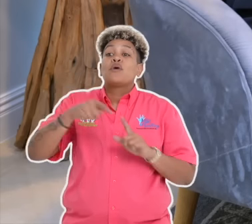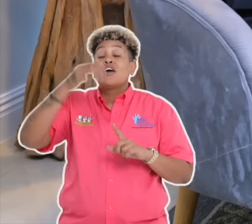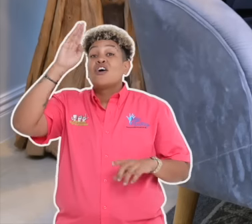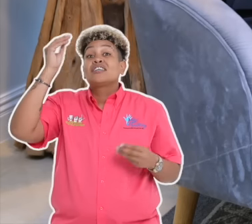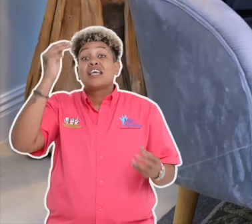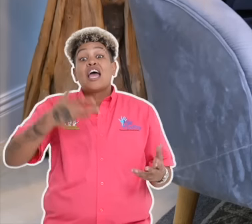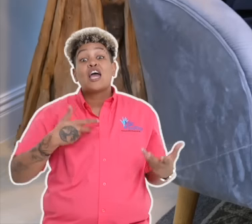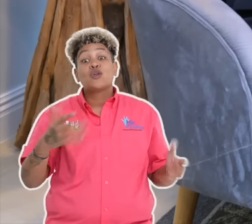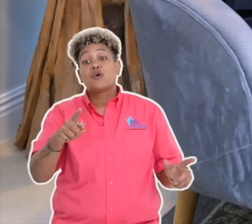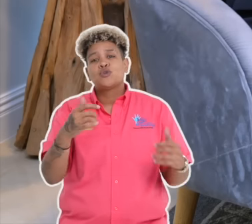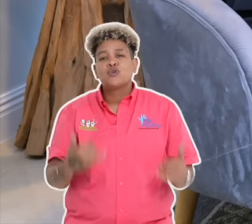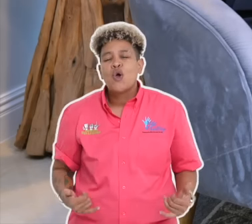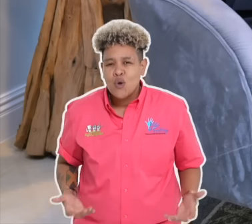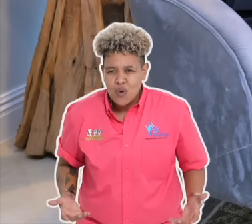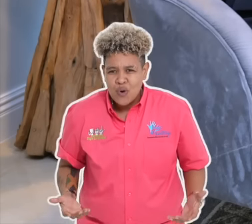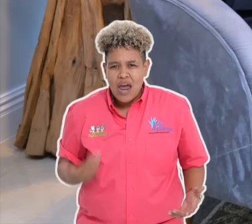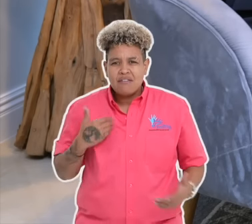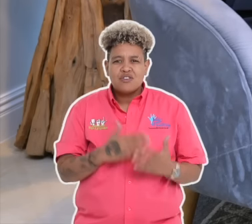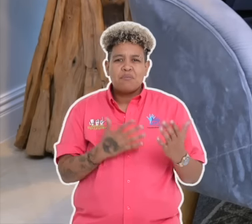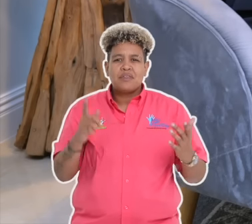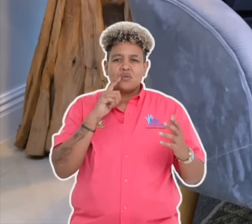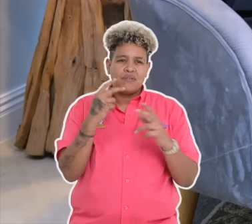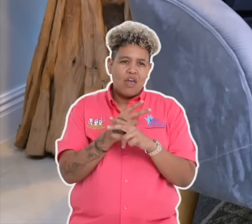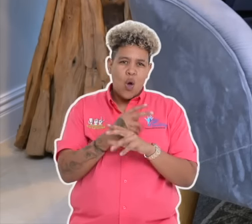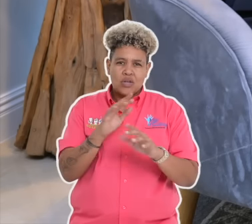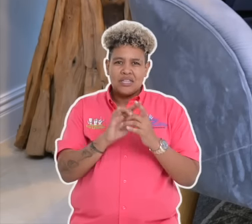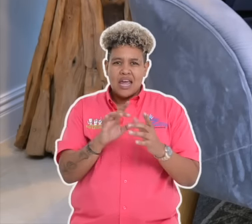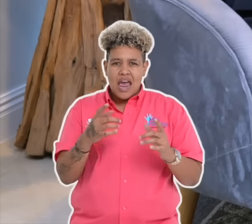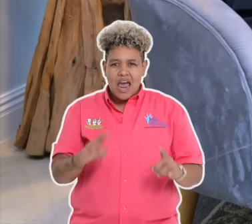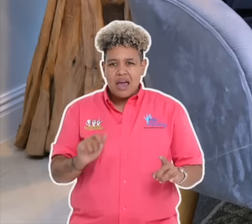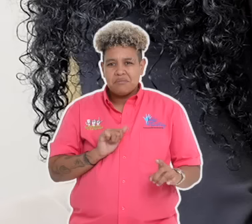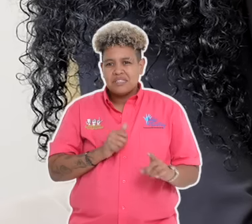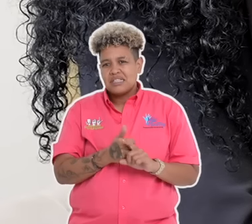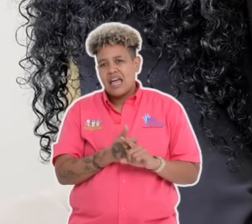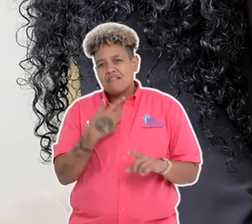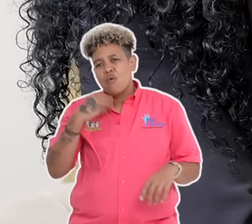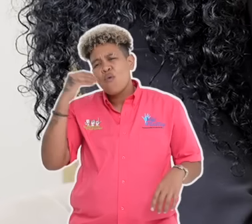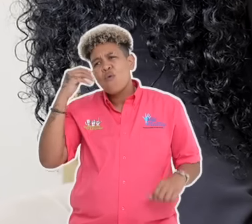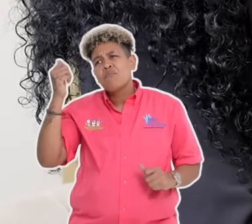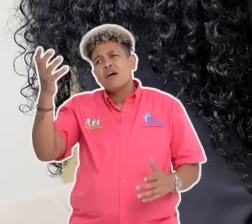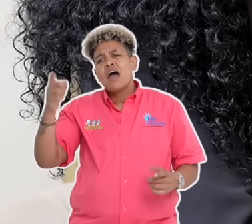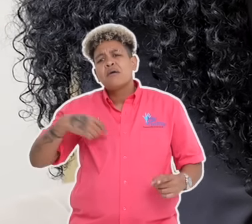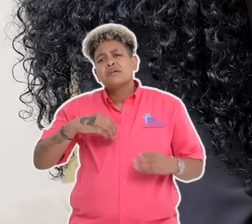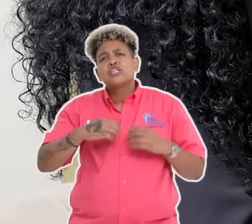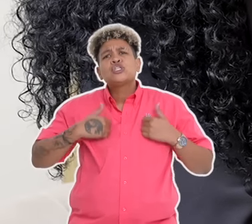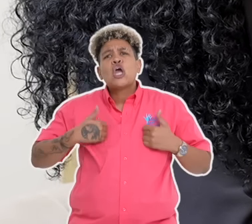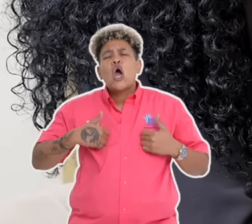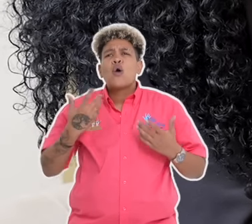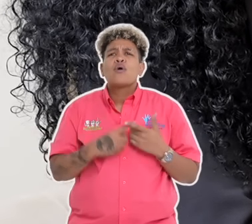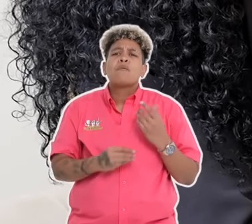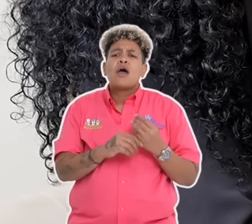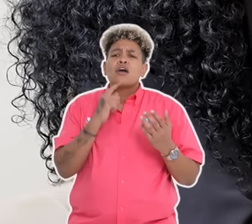that, when God said, I don't want you right now. Amen. I have some things for you to work on. Amen. I remember I was home and I was in